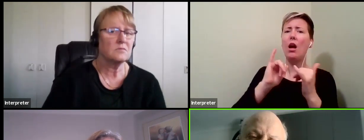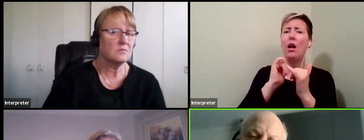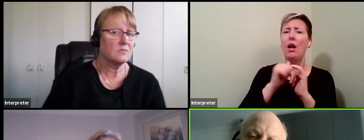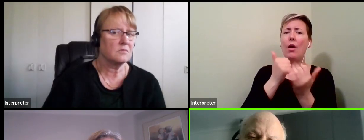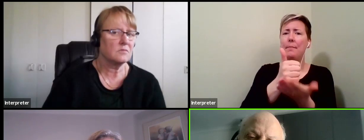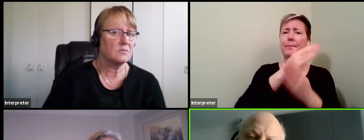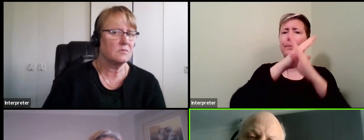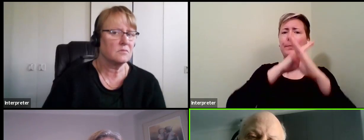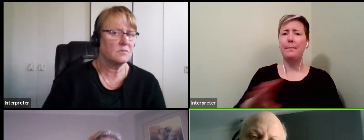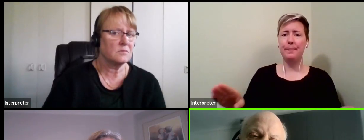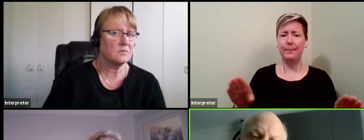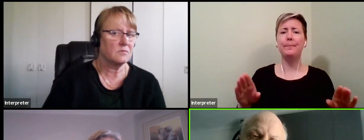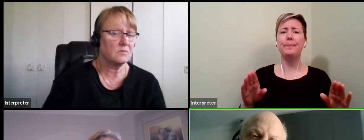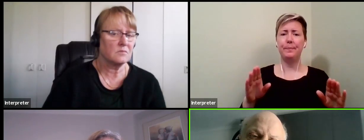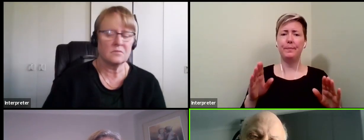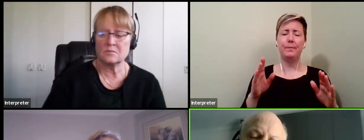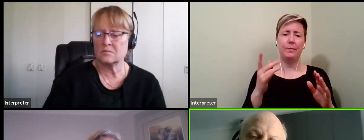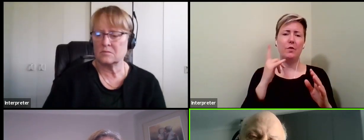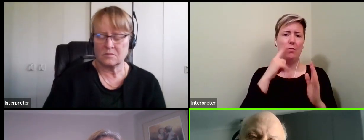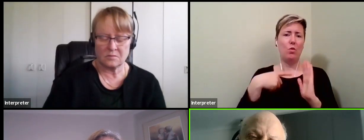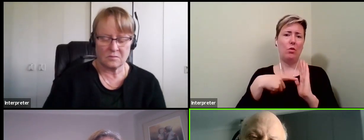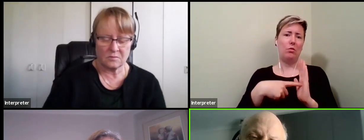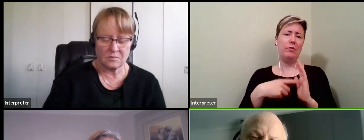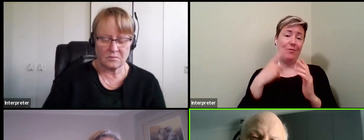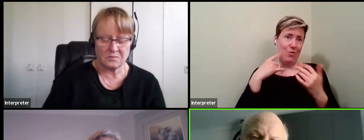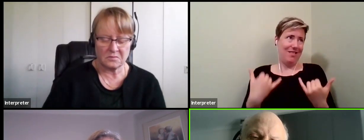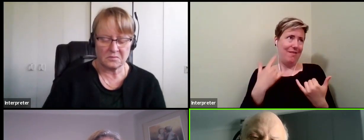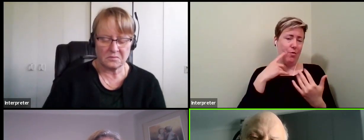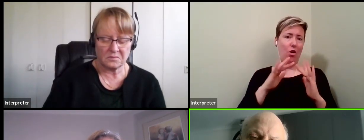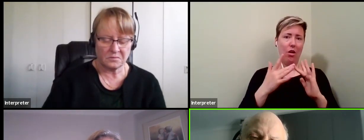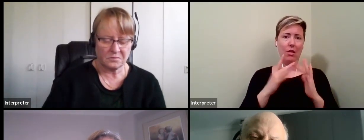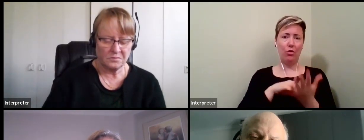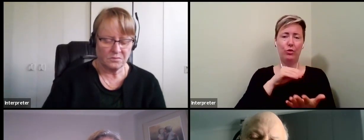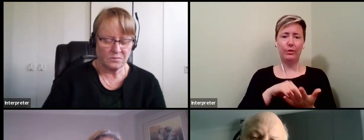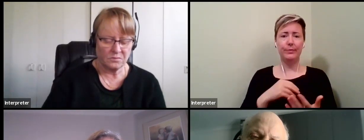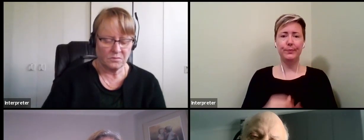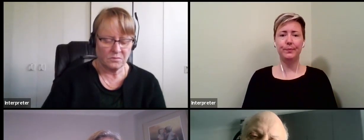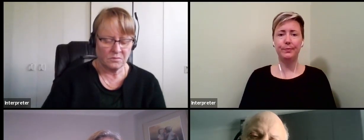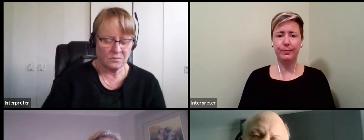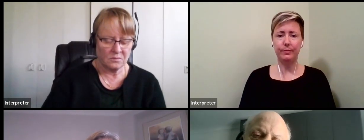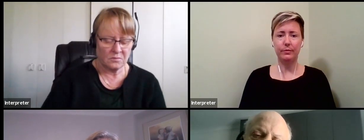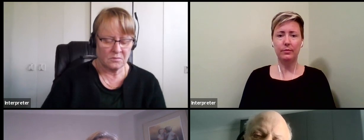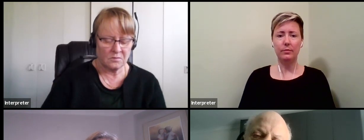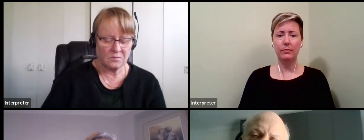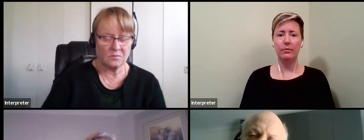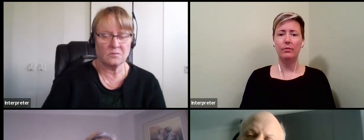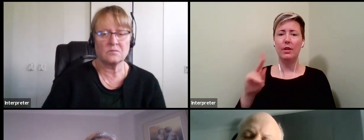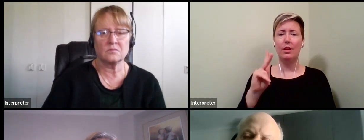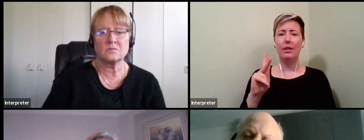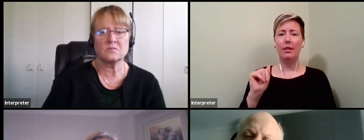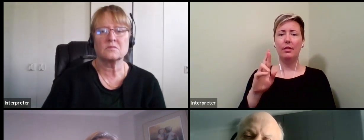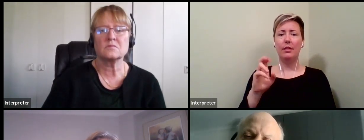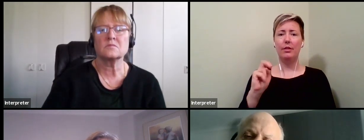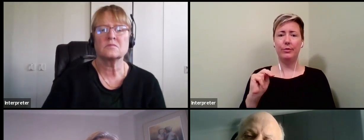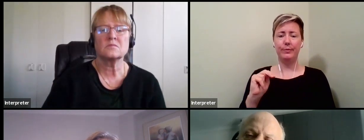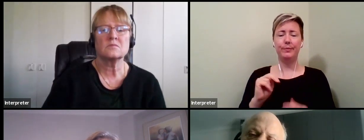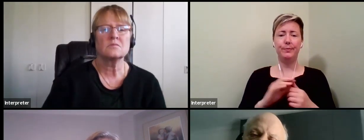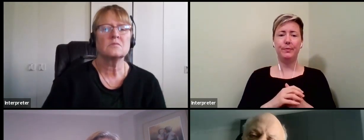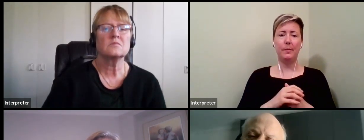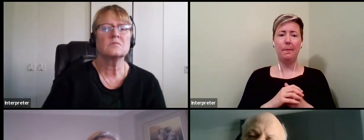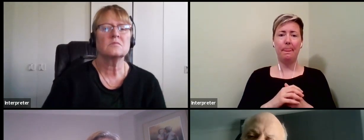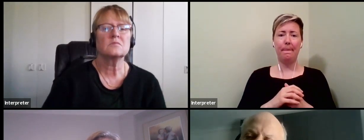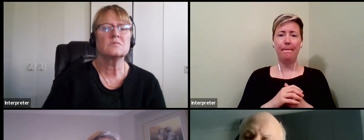as we're moving to this online learning world? The largest barrier is that the digital content